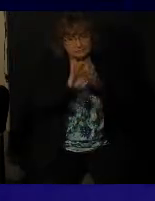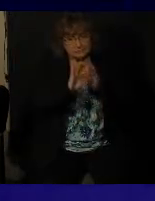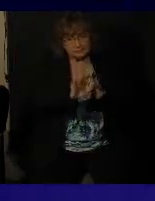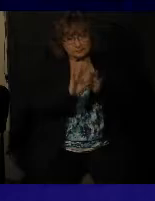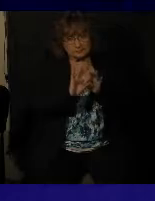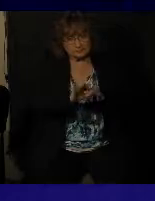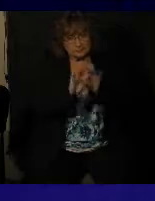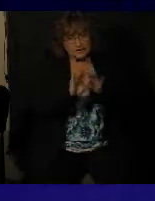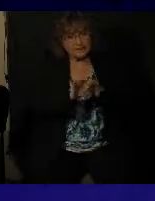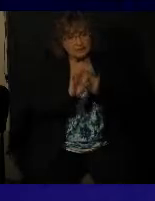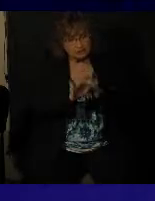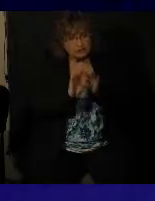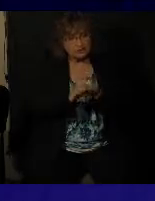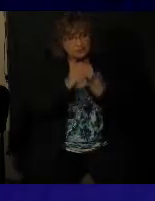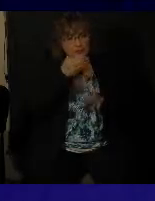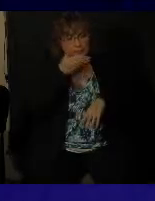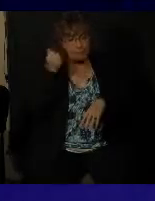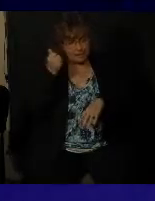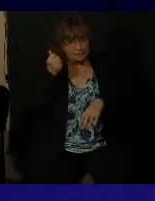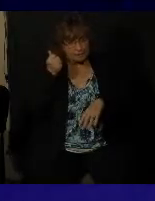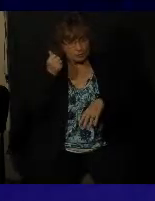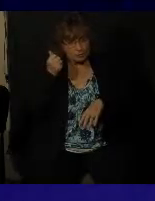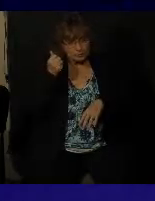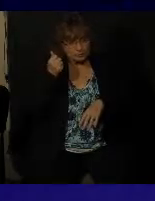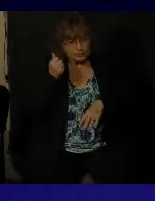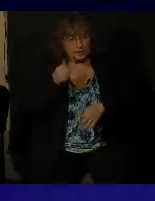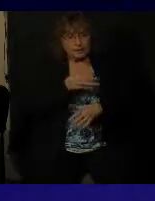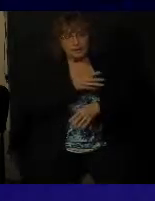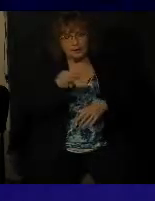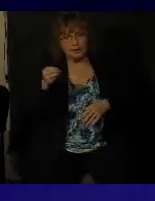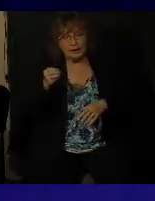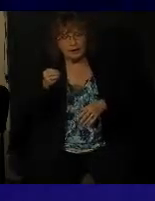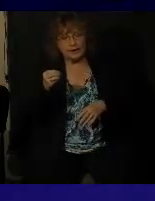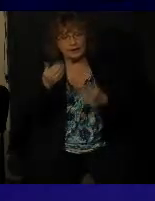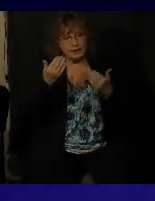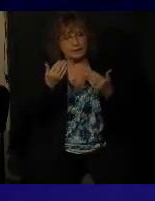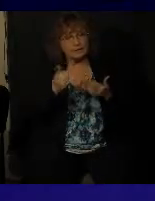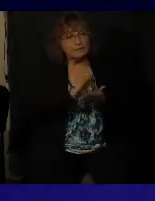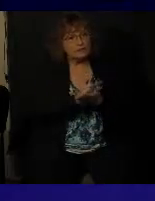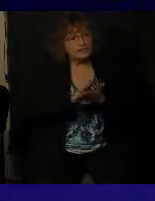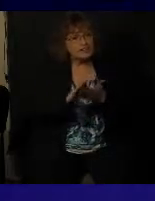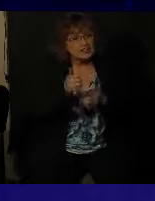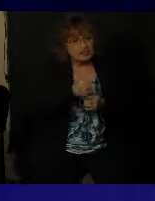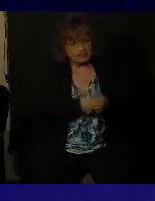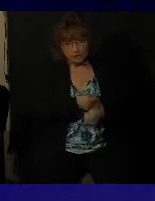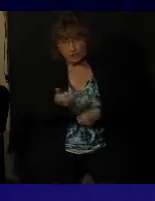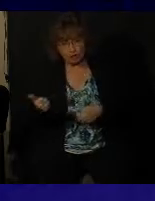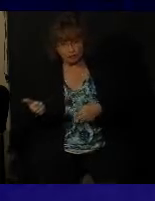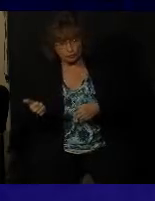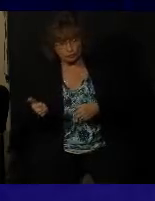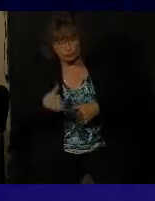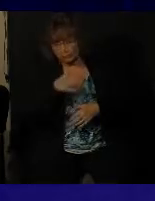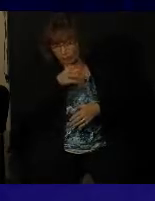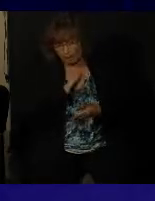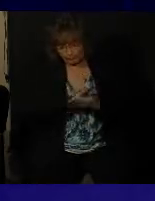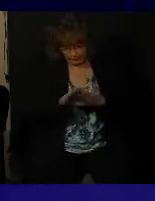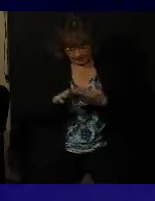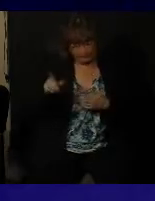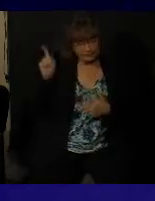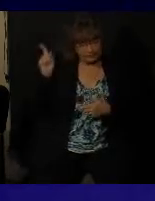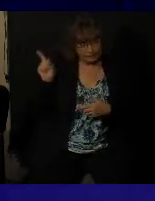it's made our relationship worse, and we forgave each other for that. And for 2 weeks I got a